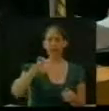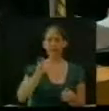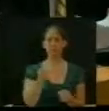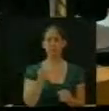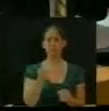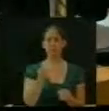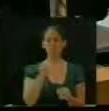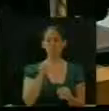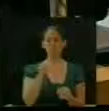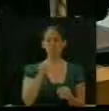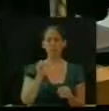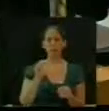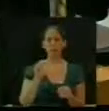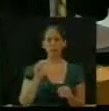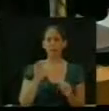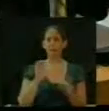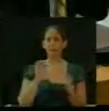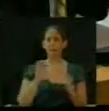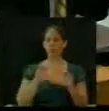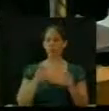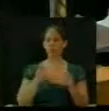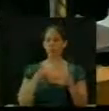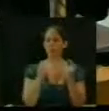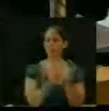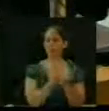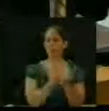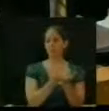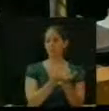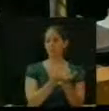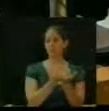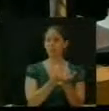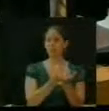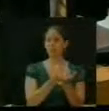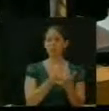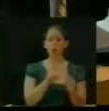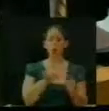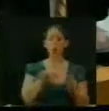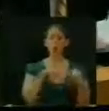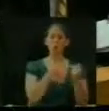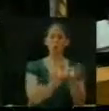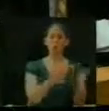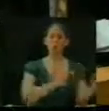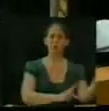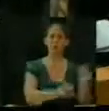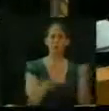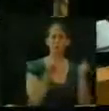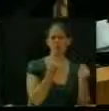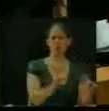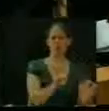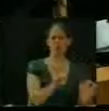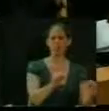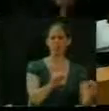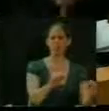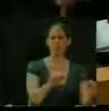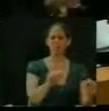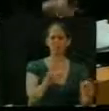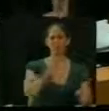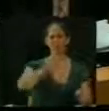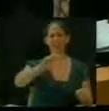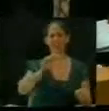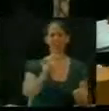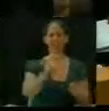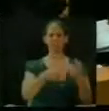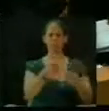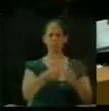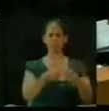am amazed that an ethics committee, that a group of people will try to take on this task. It will be, and